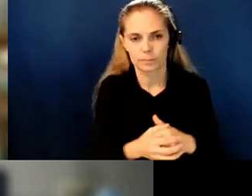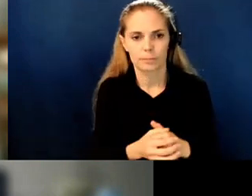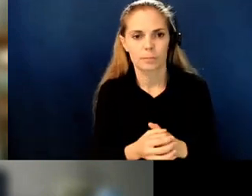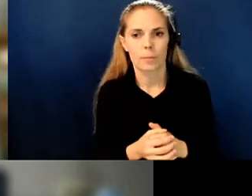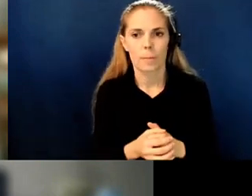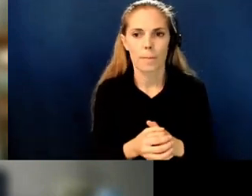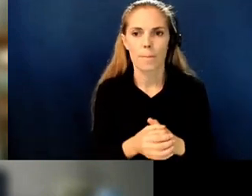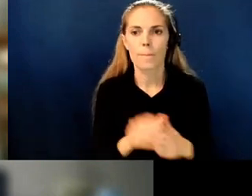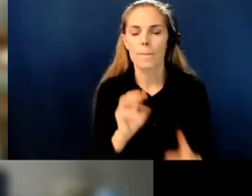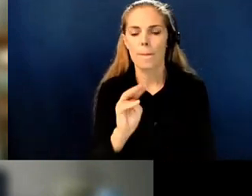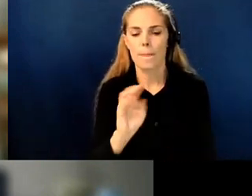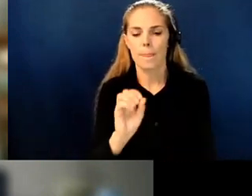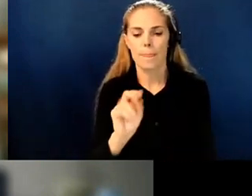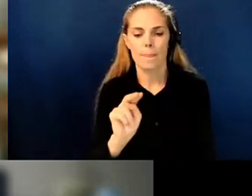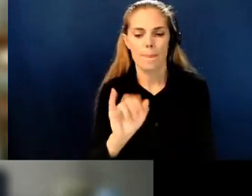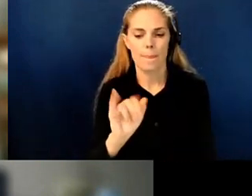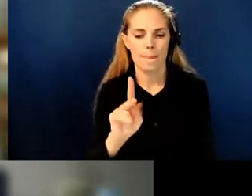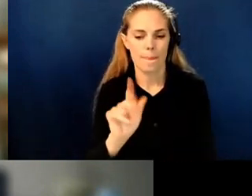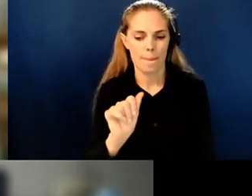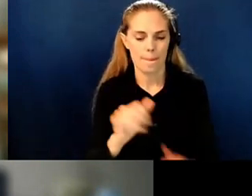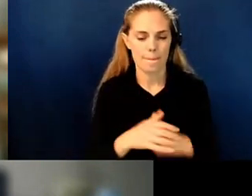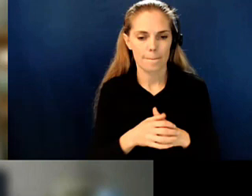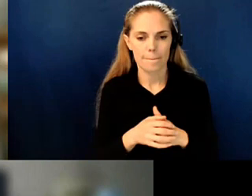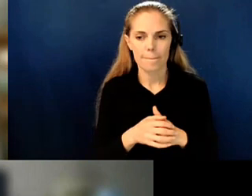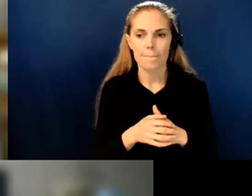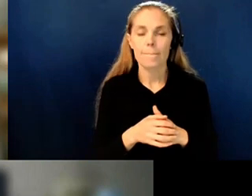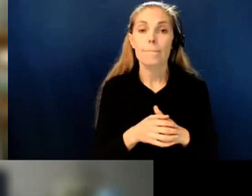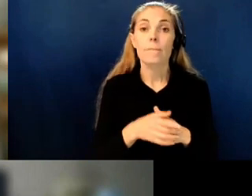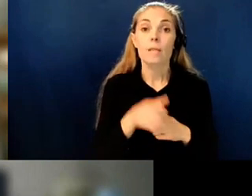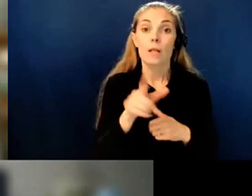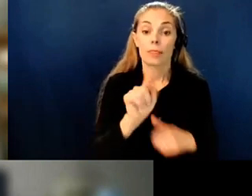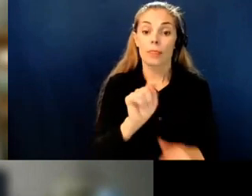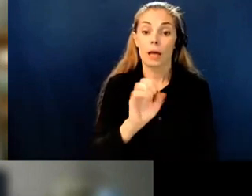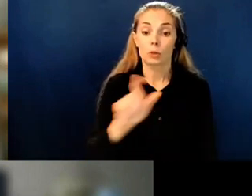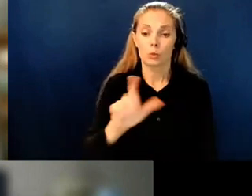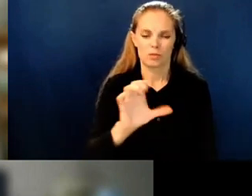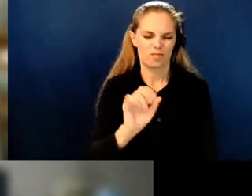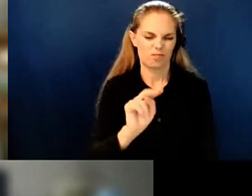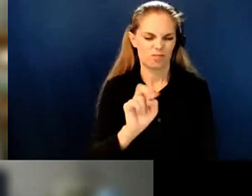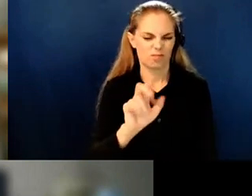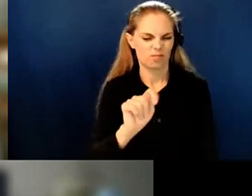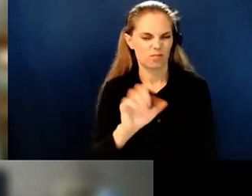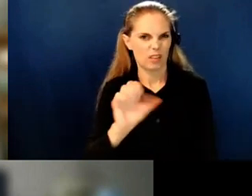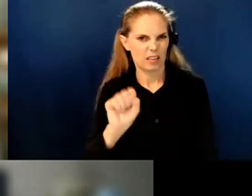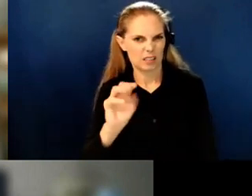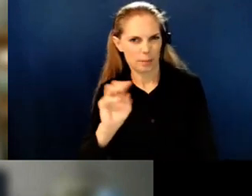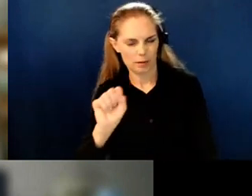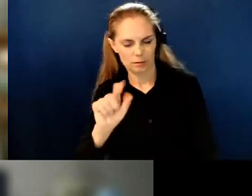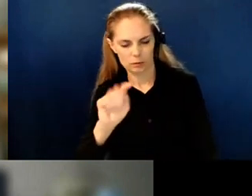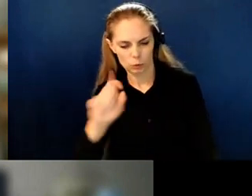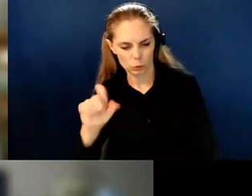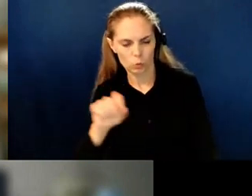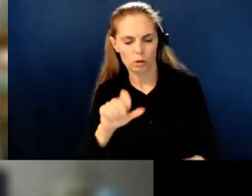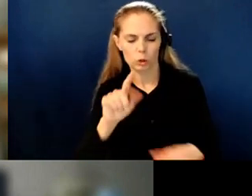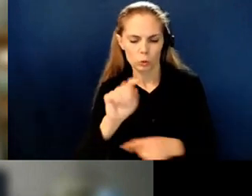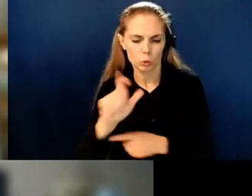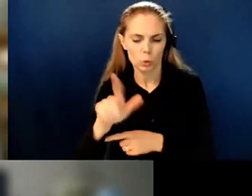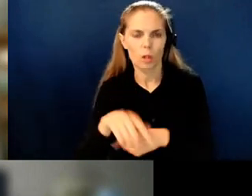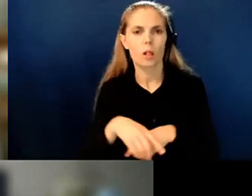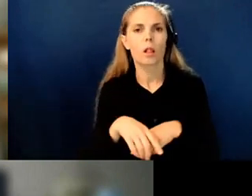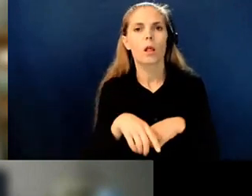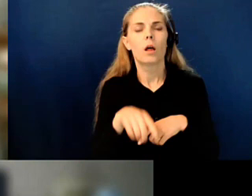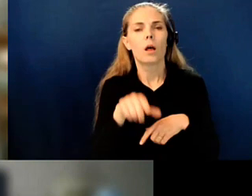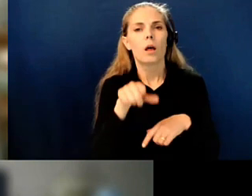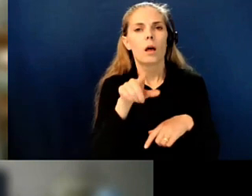the tool, the Connect SMS tool, and we were looking at writing the message, that accessibility feature of being able to dictate the